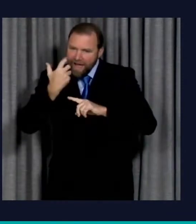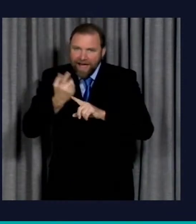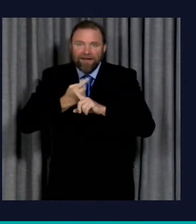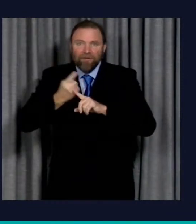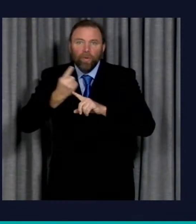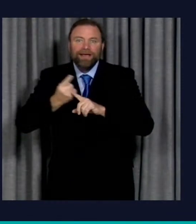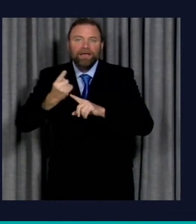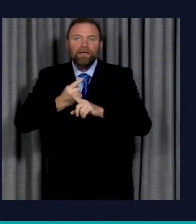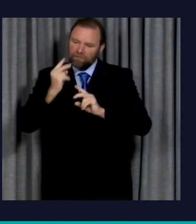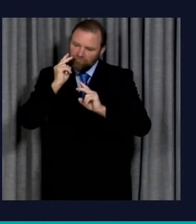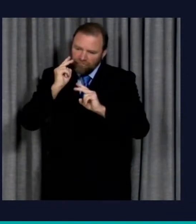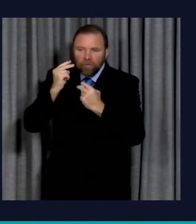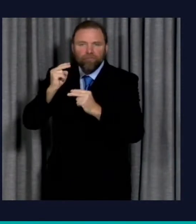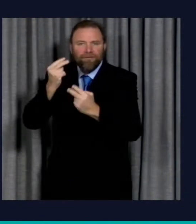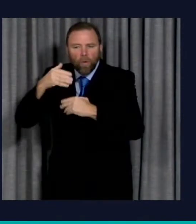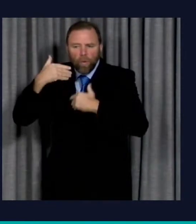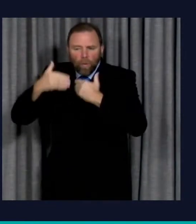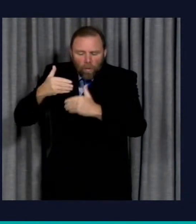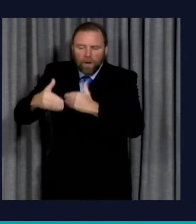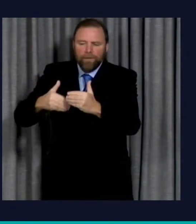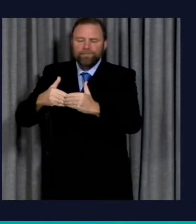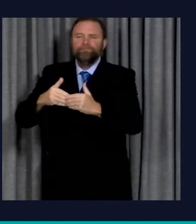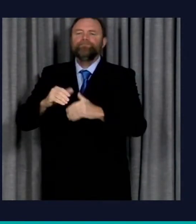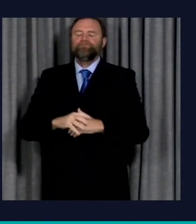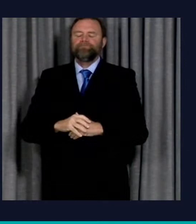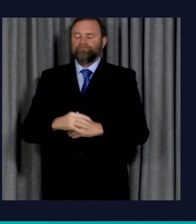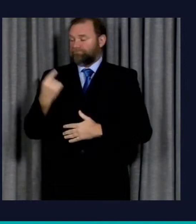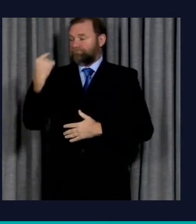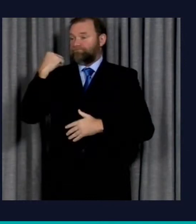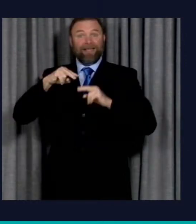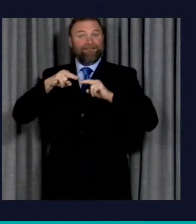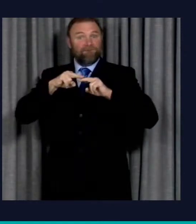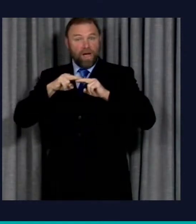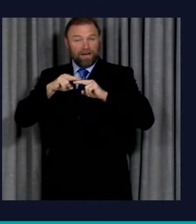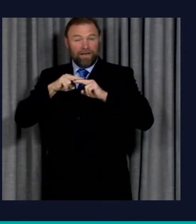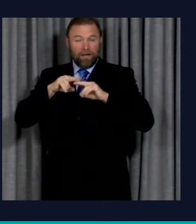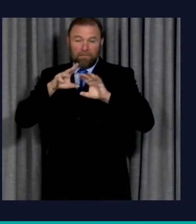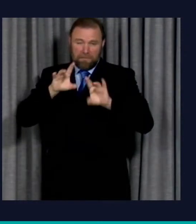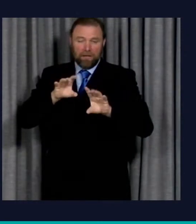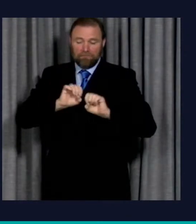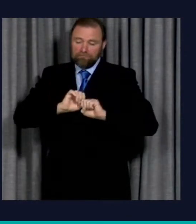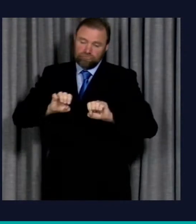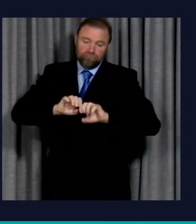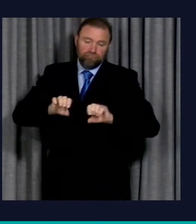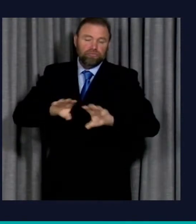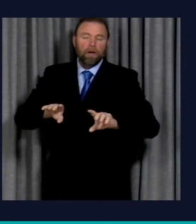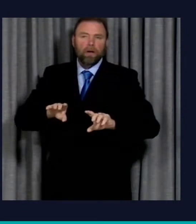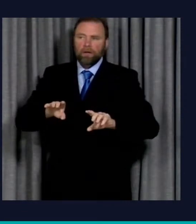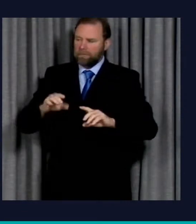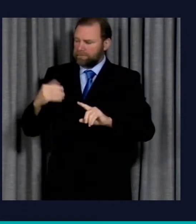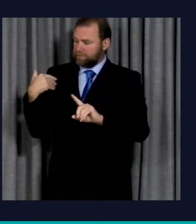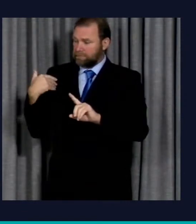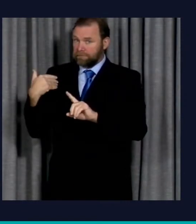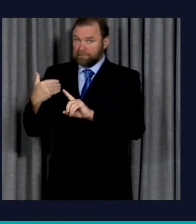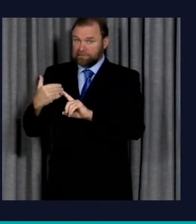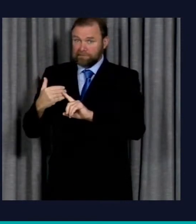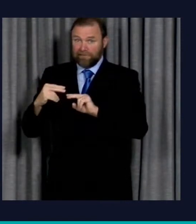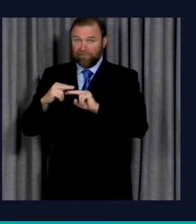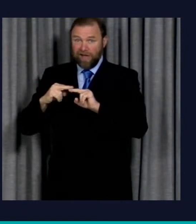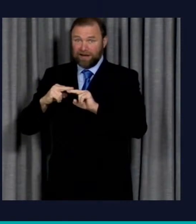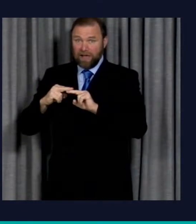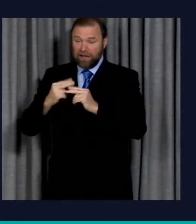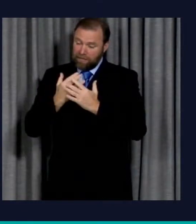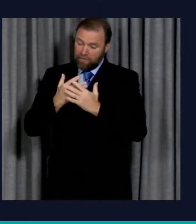week. Even since I spoke to you on Friday, the number of confirmed Omicron cases